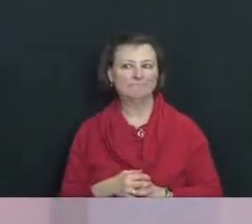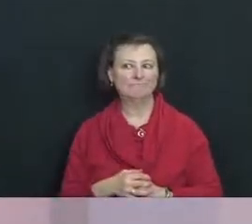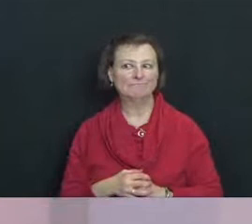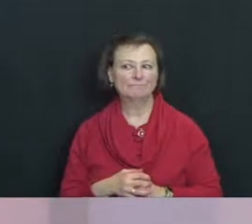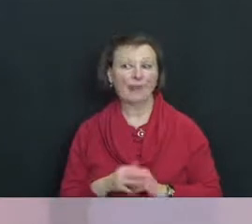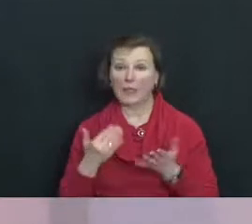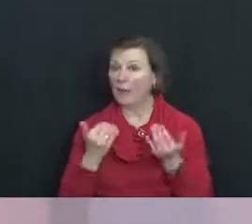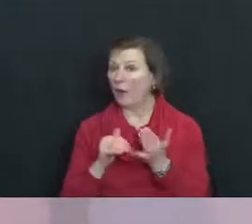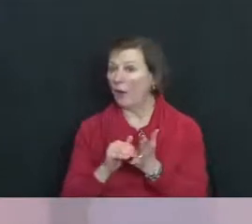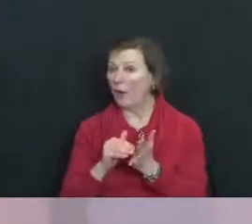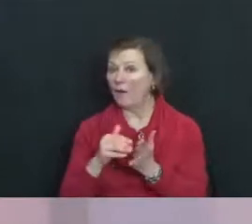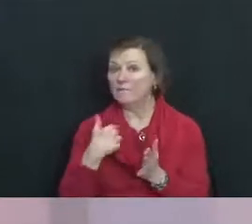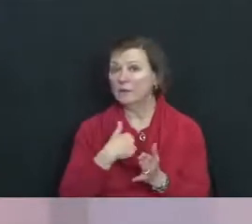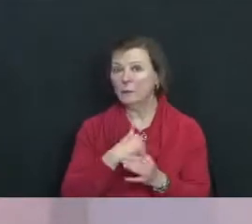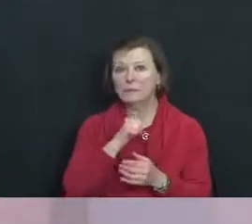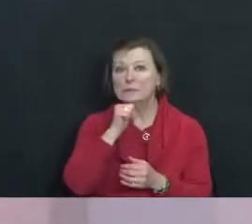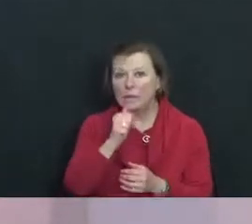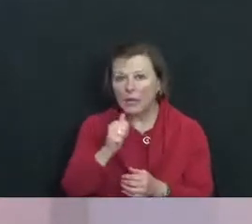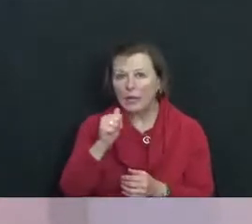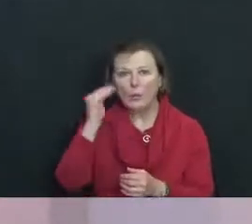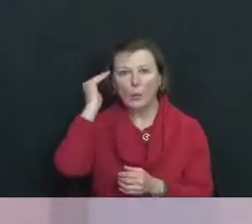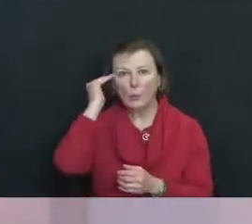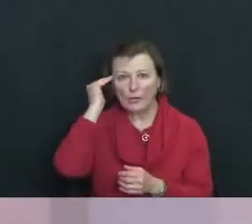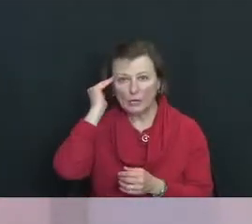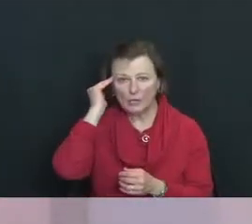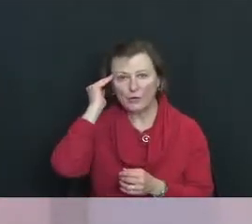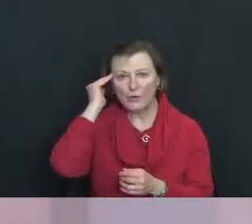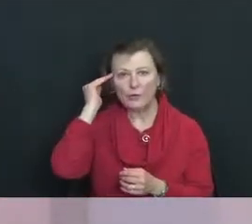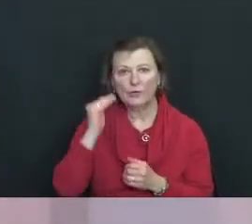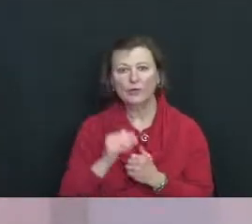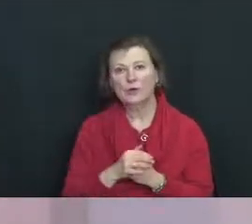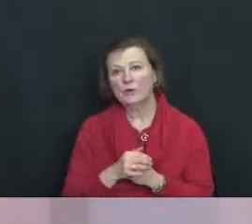How often have we not been aware?